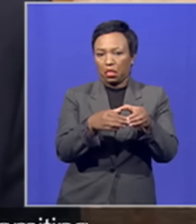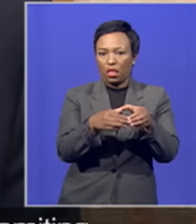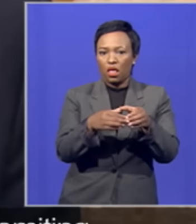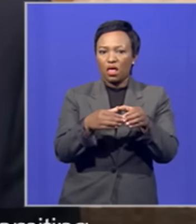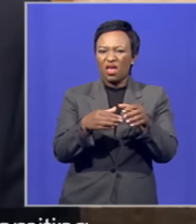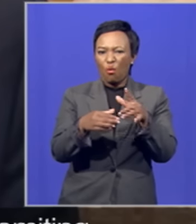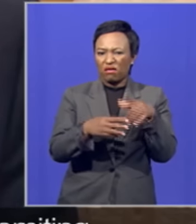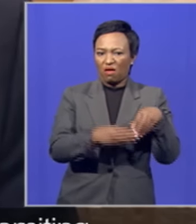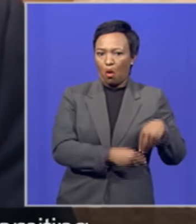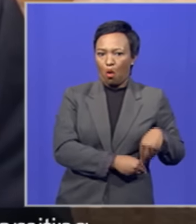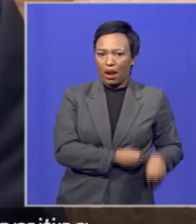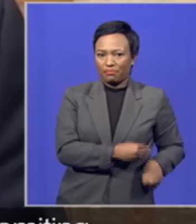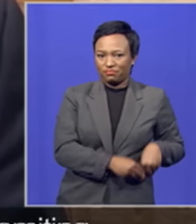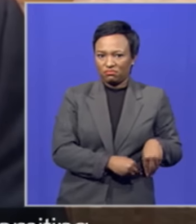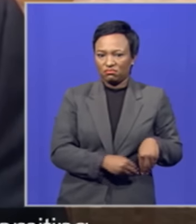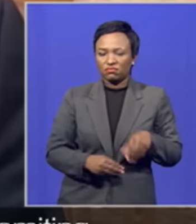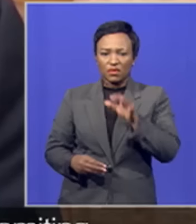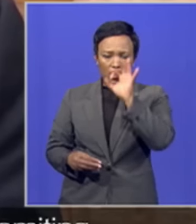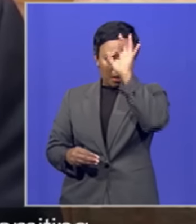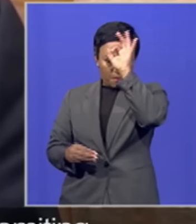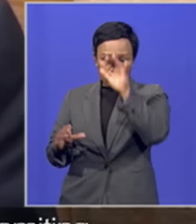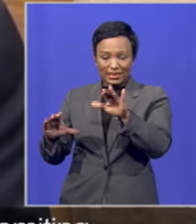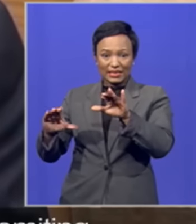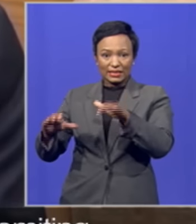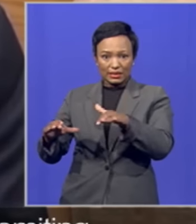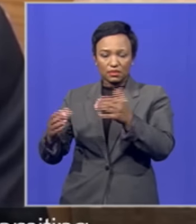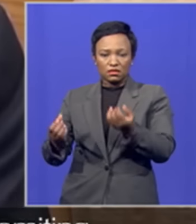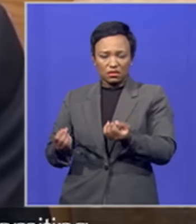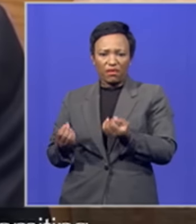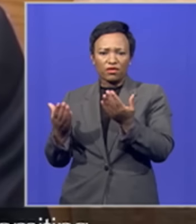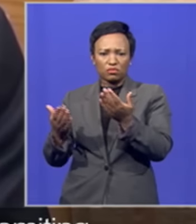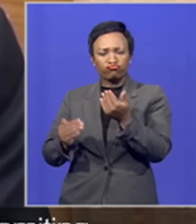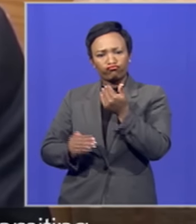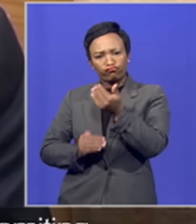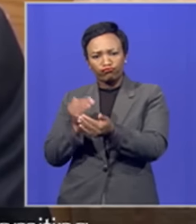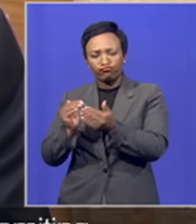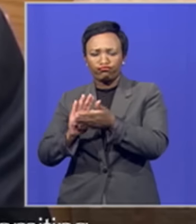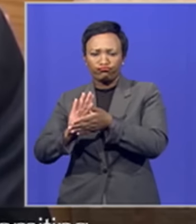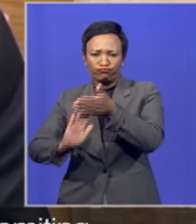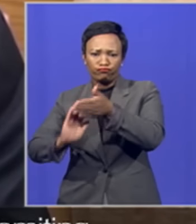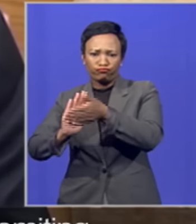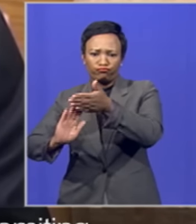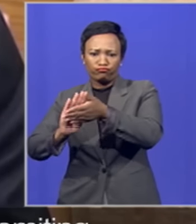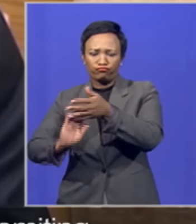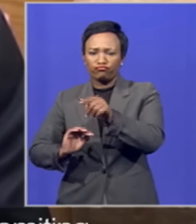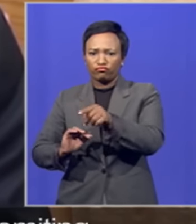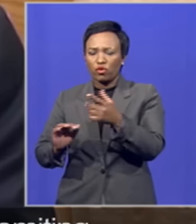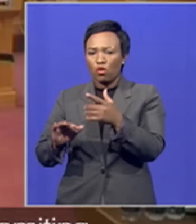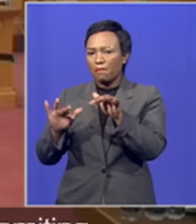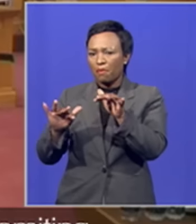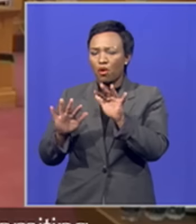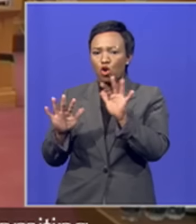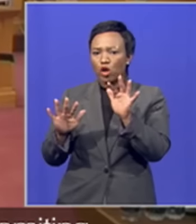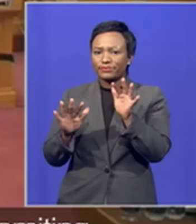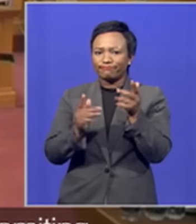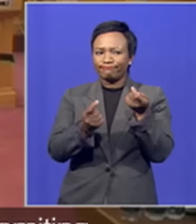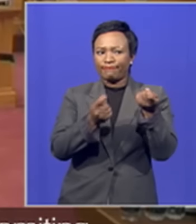police service that will be able to operate without people who are managed